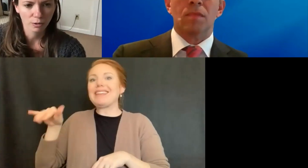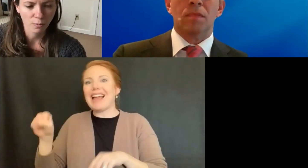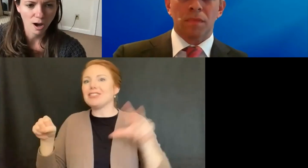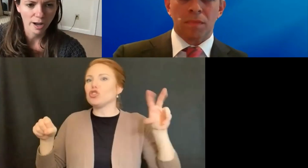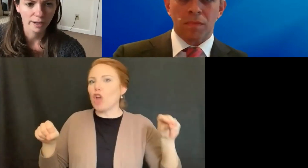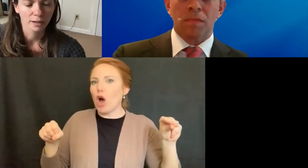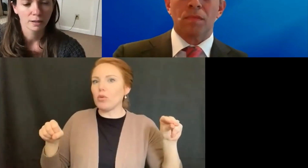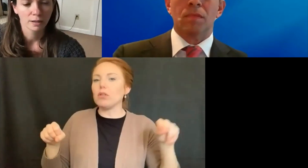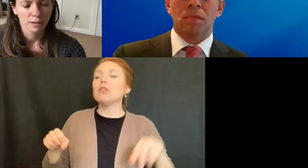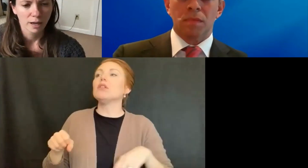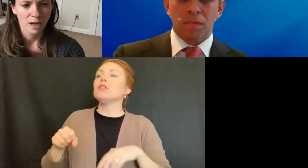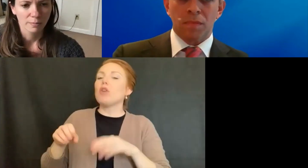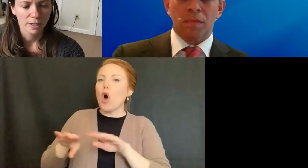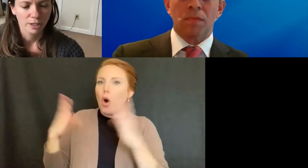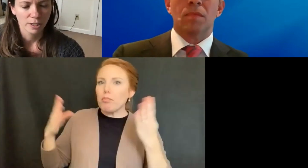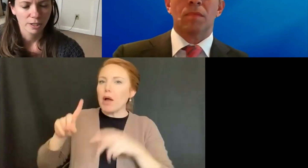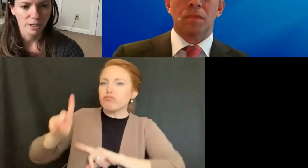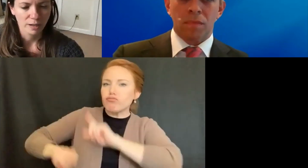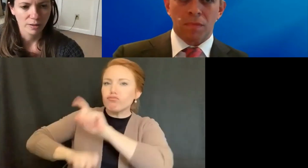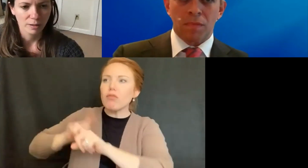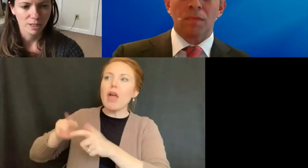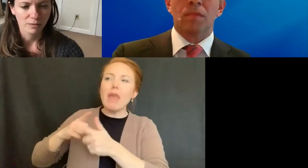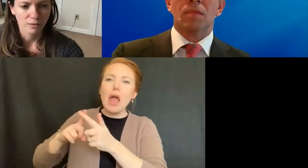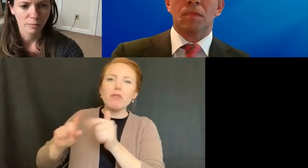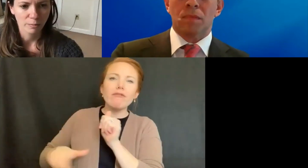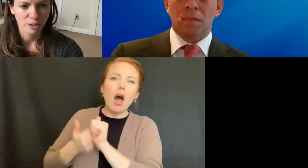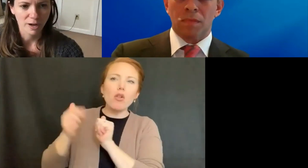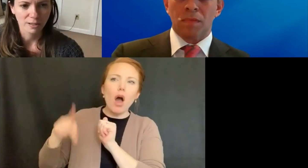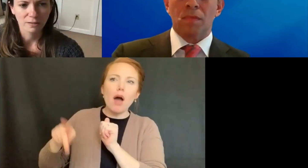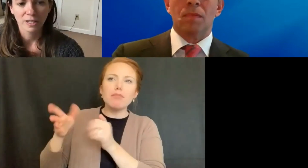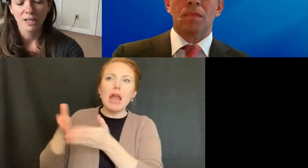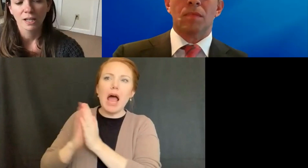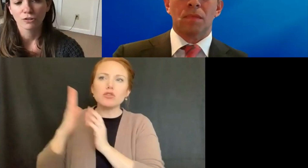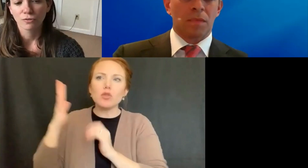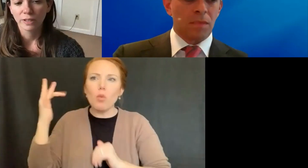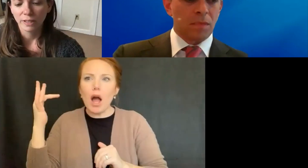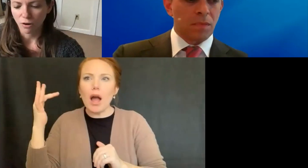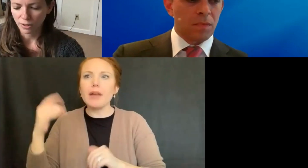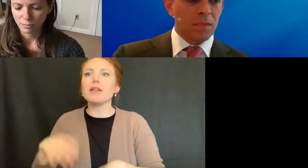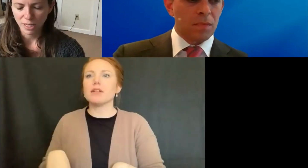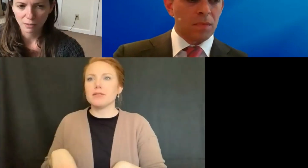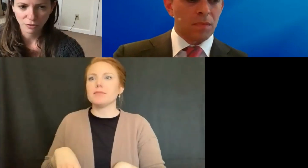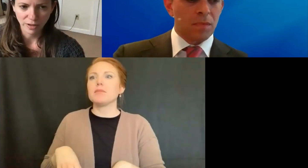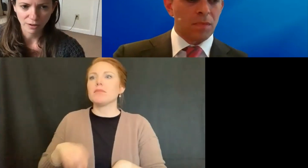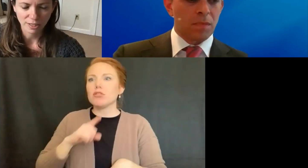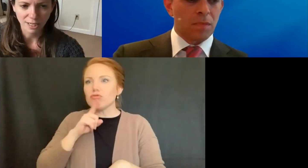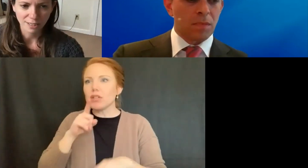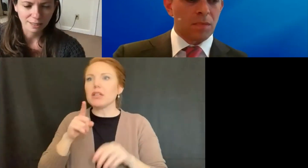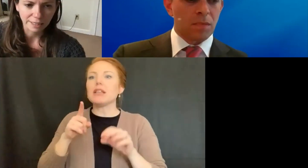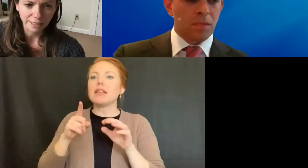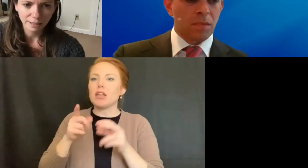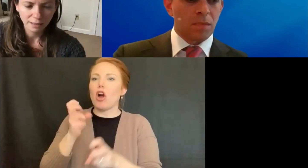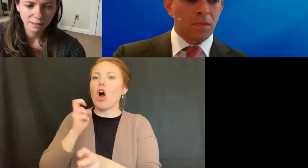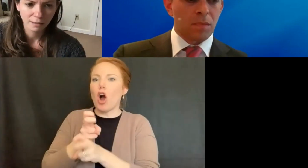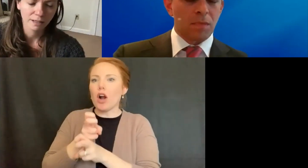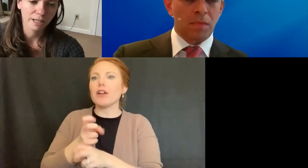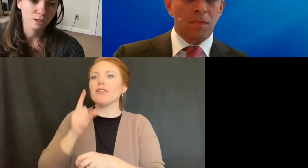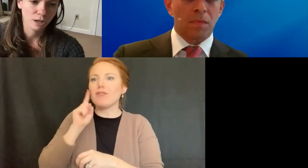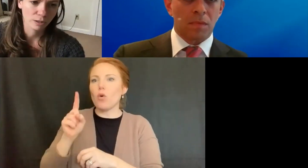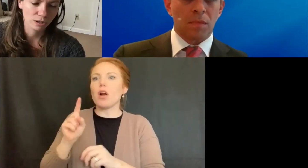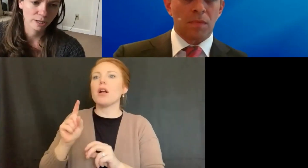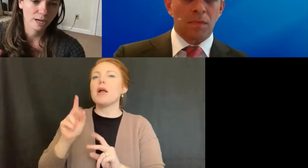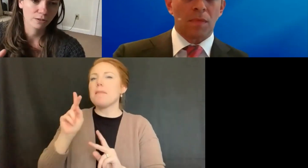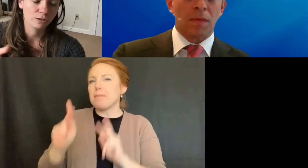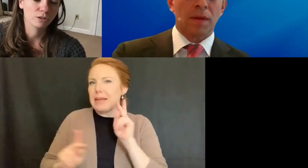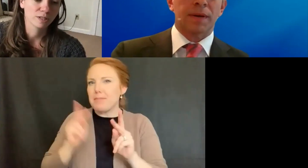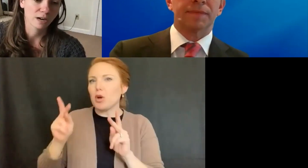follow up with why, and just try to give it from their perspective. It's really hard sometimes for founders not to lead. And so